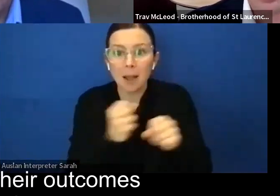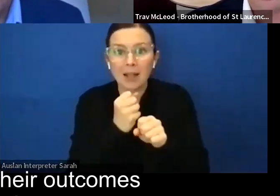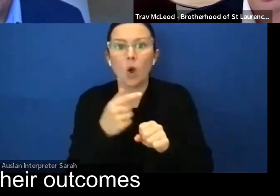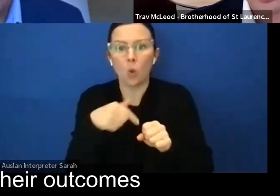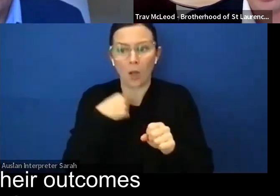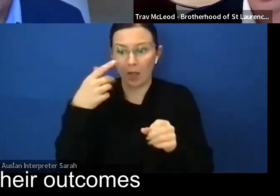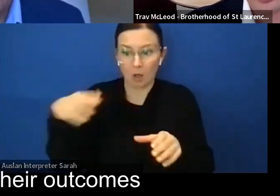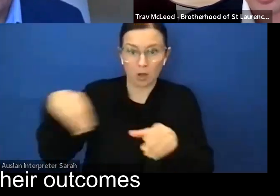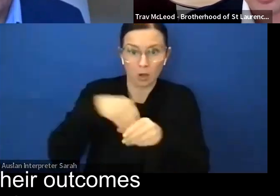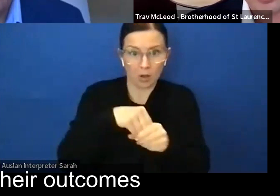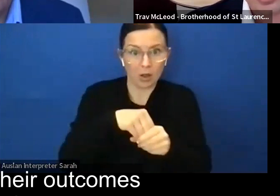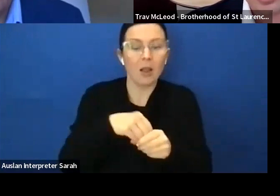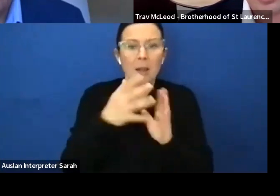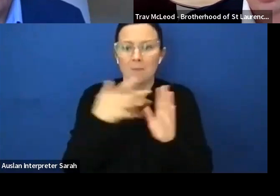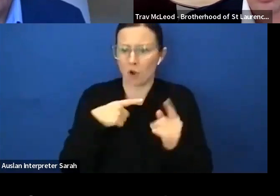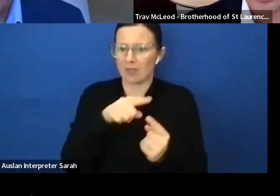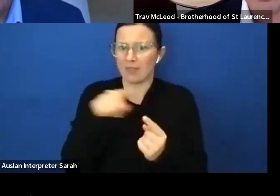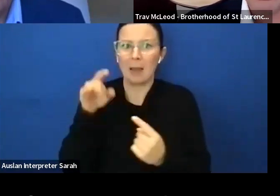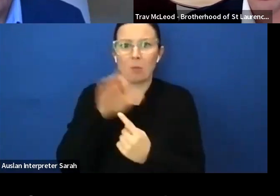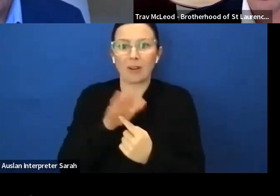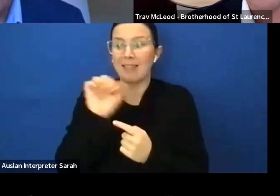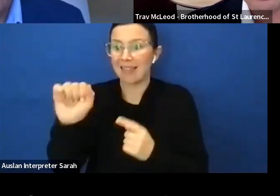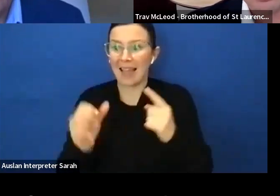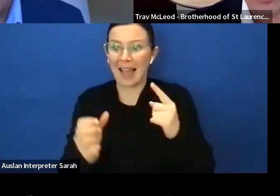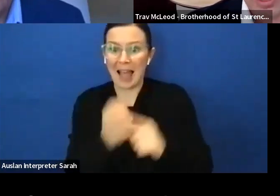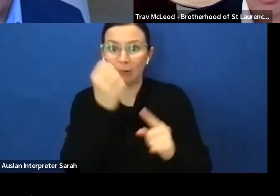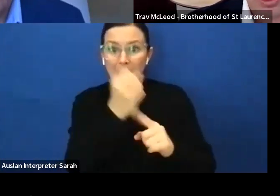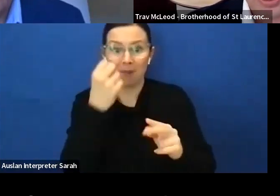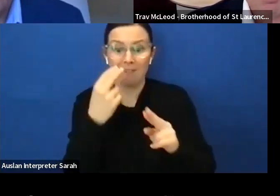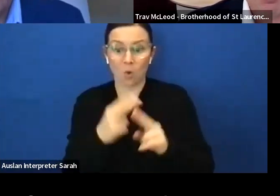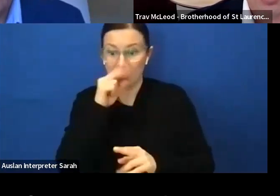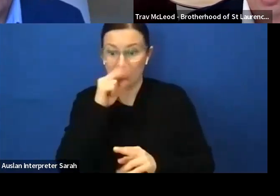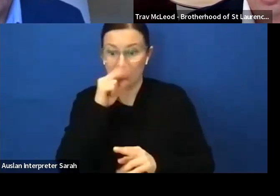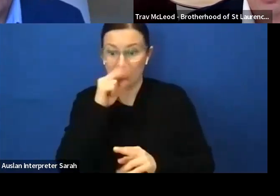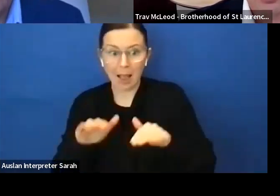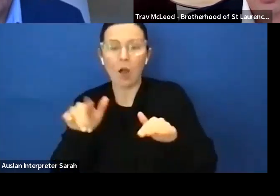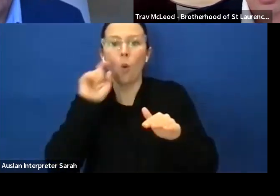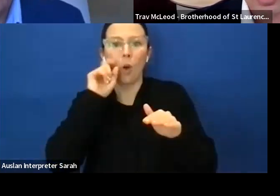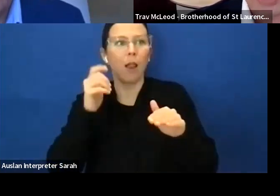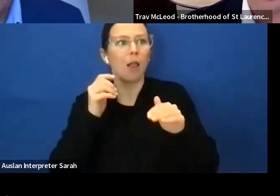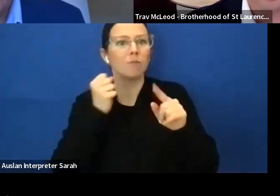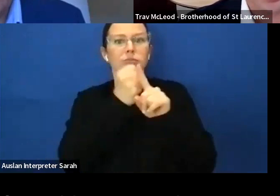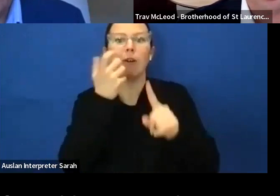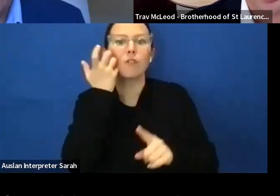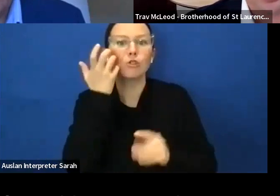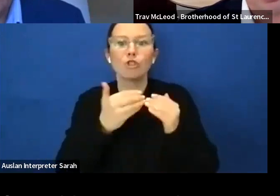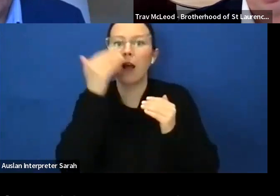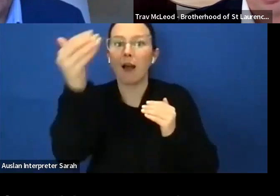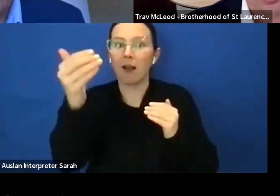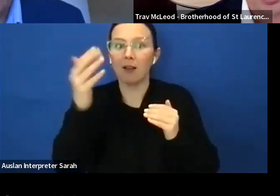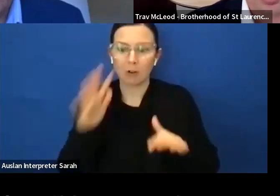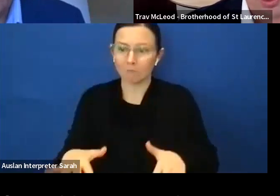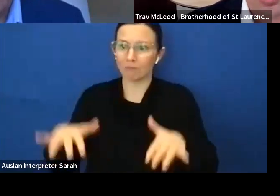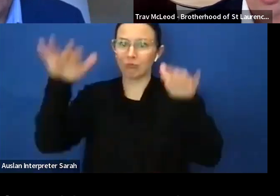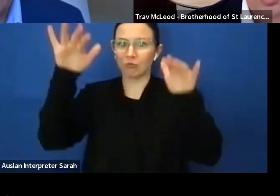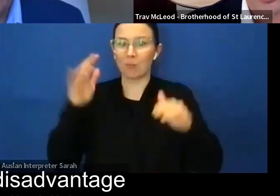their outcomes in their early years will shape the future of our community. Everybody benefits